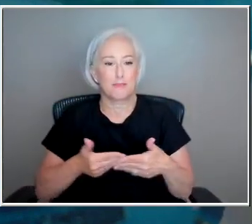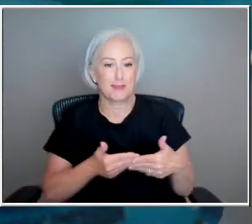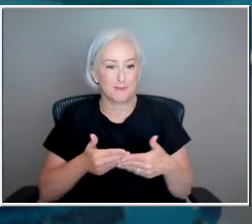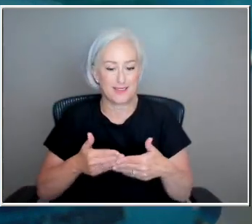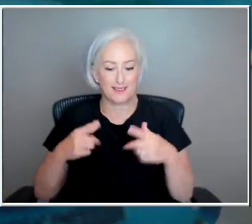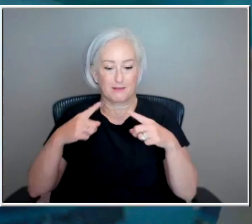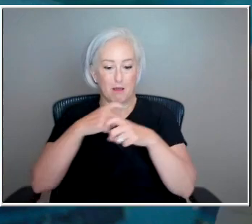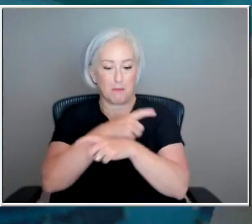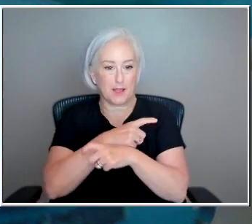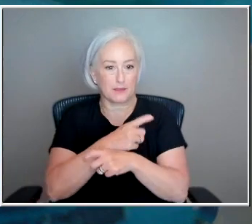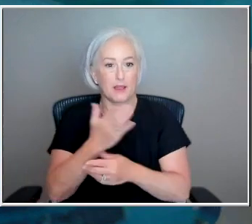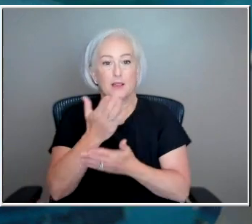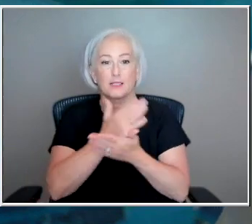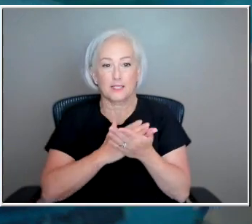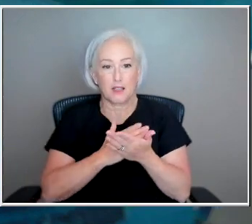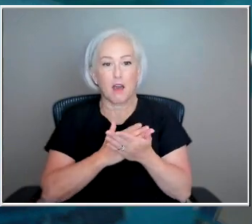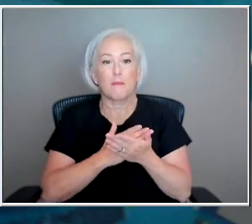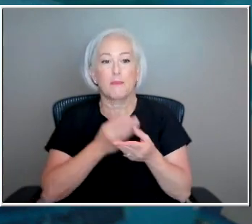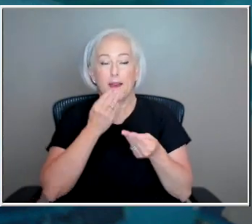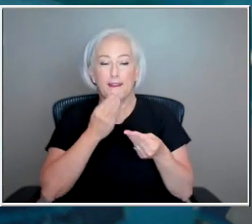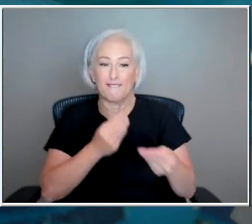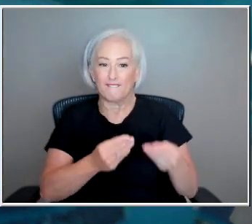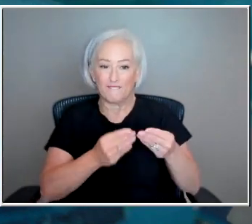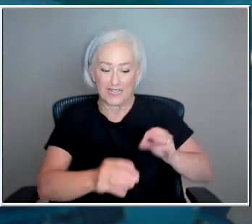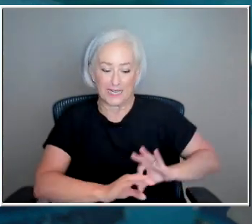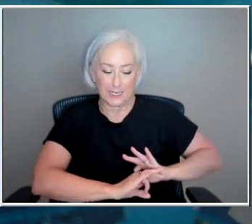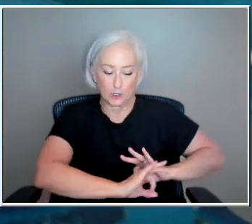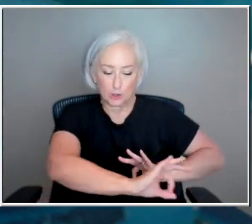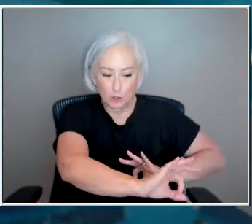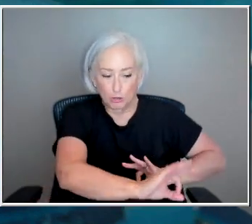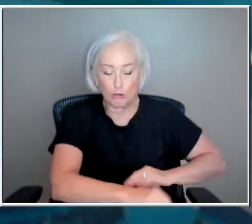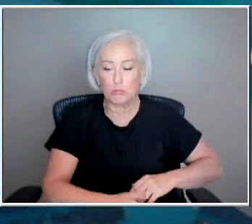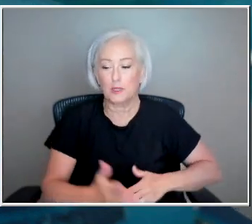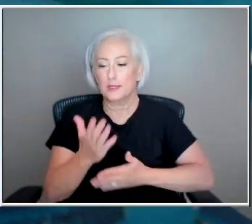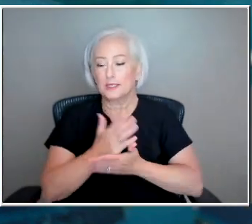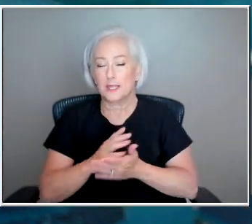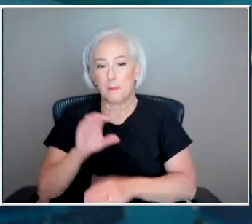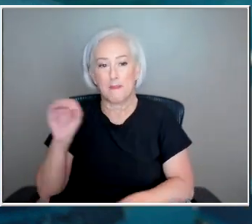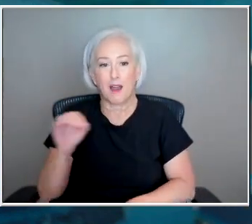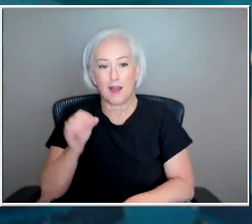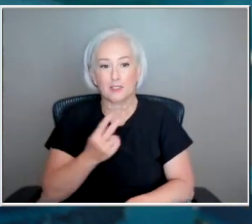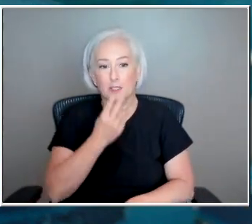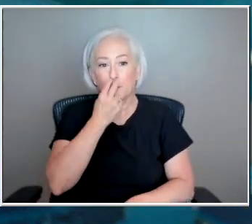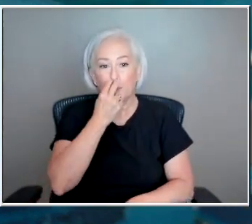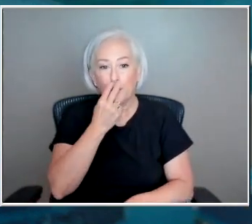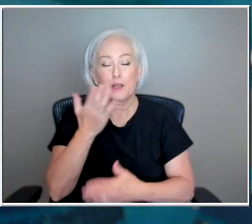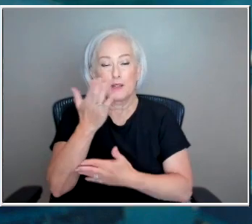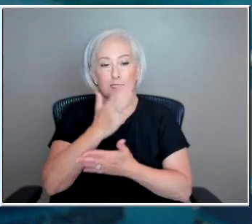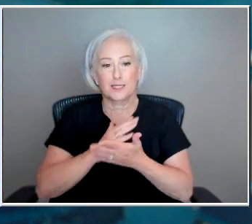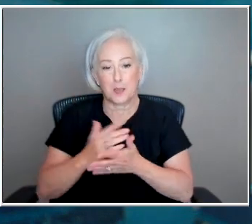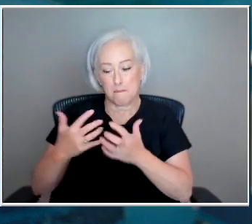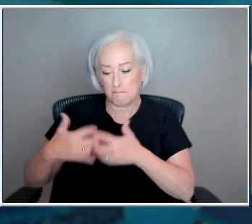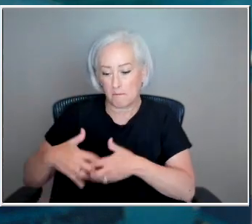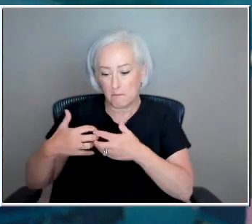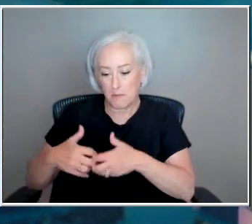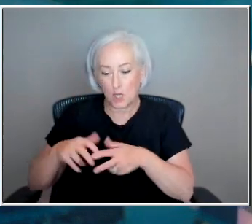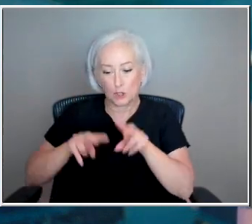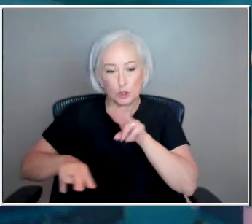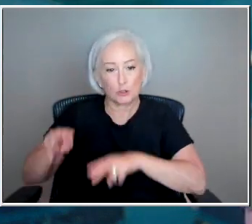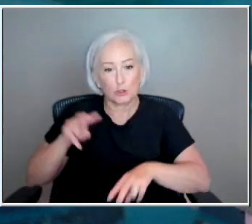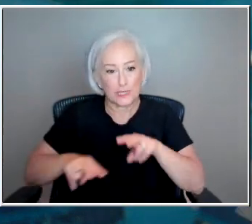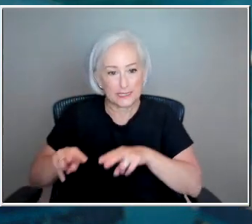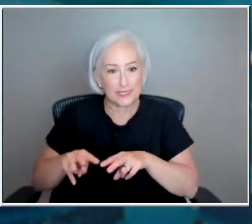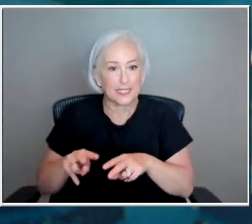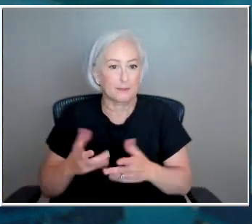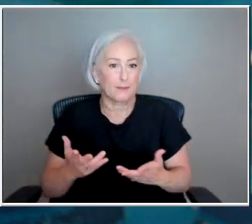tubes, oxygen, monitors, and then we have some that are coming in that were in the NICU but have done relatively well, and we're just wanting to make sure they're gaining